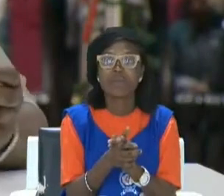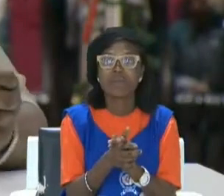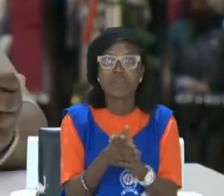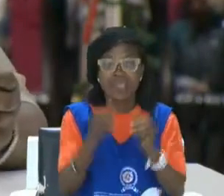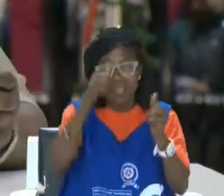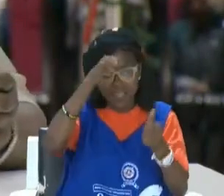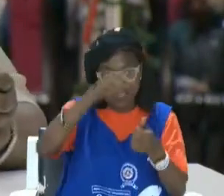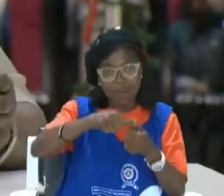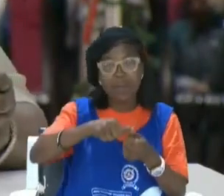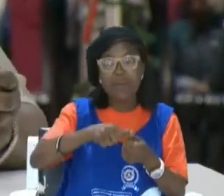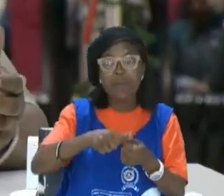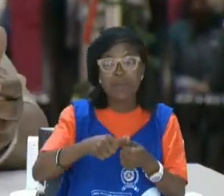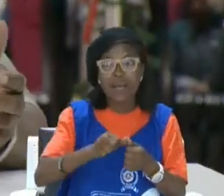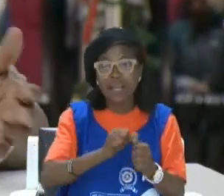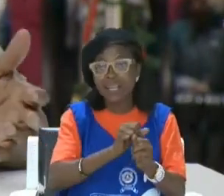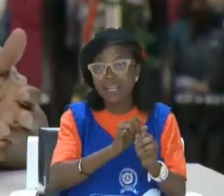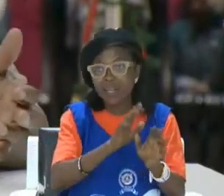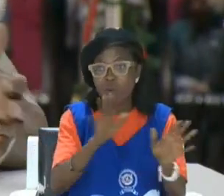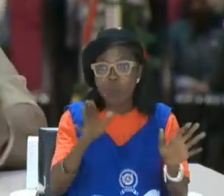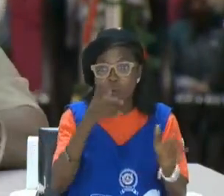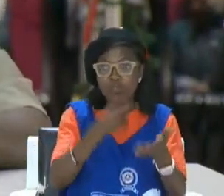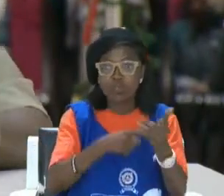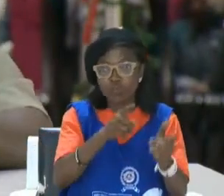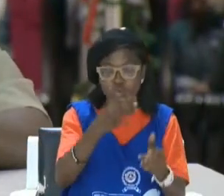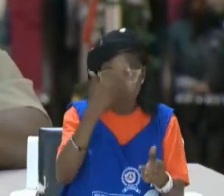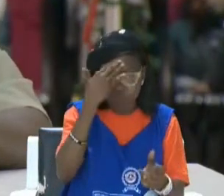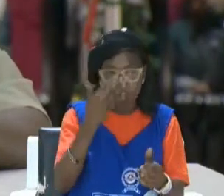Remember clearly what you know already.